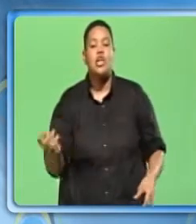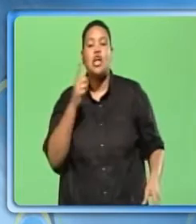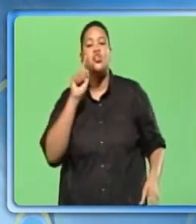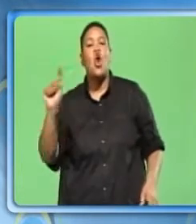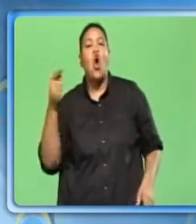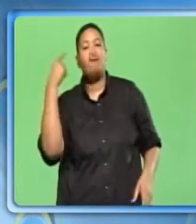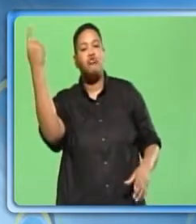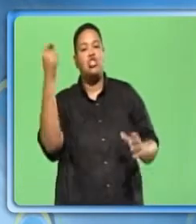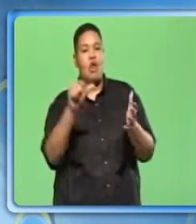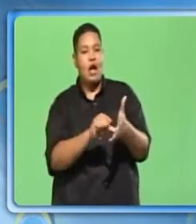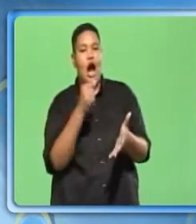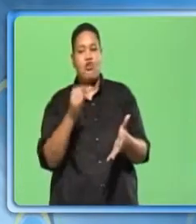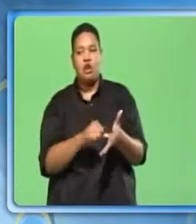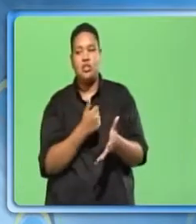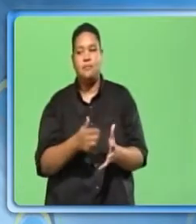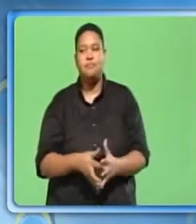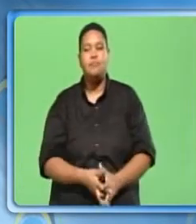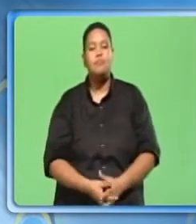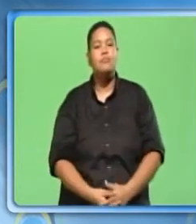original carrot.